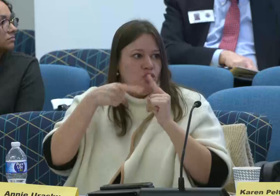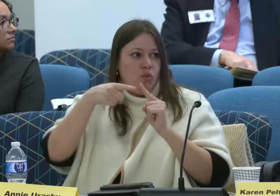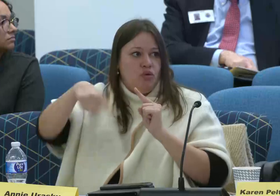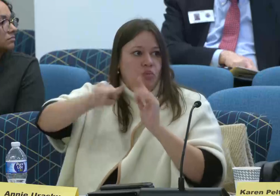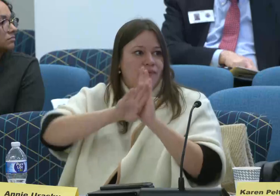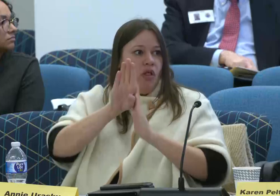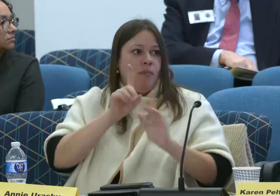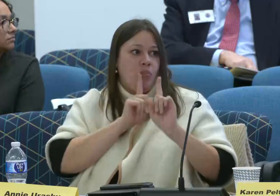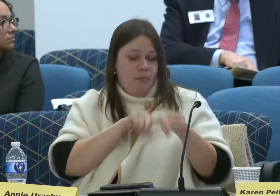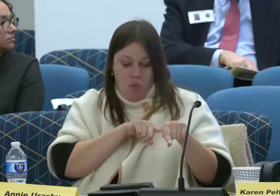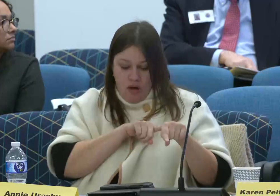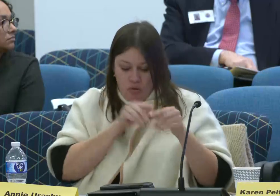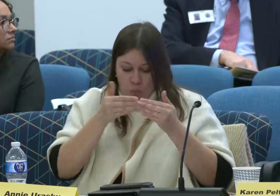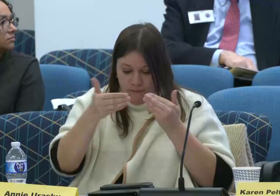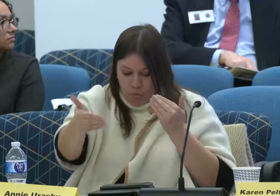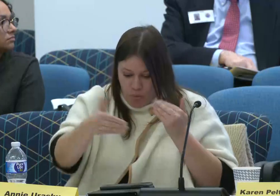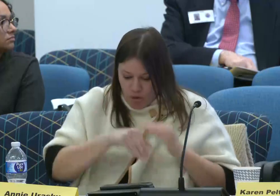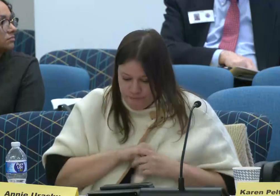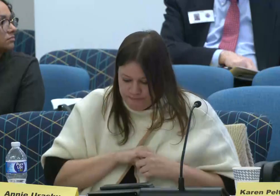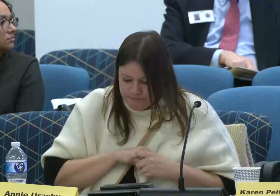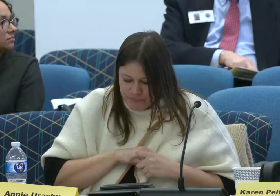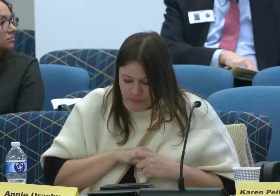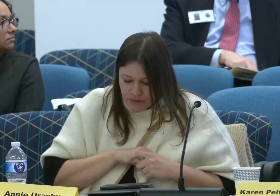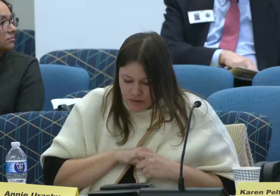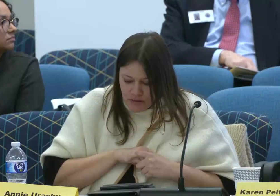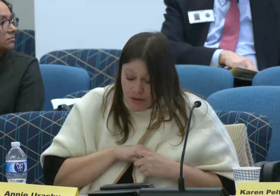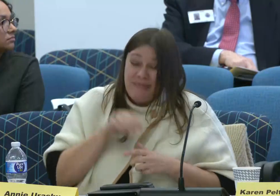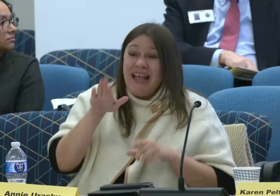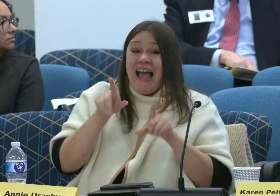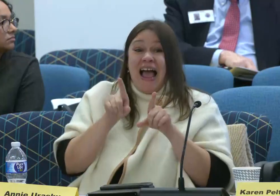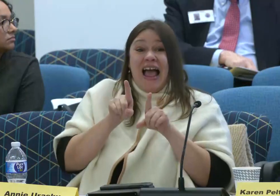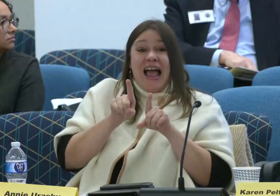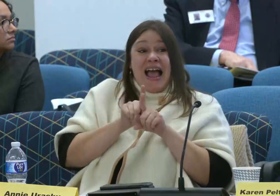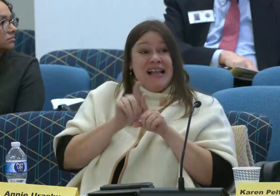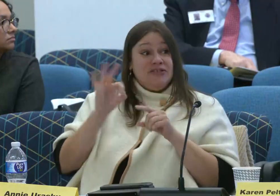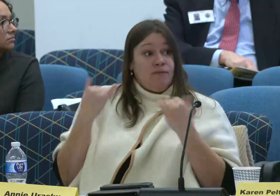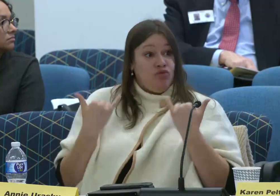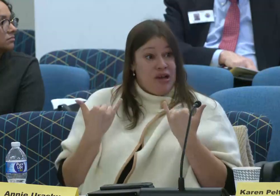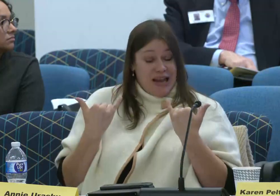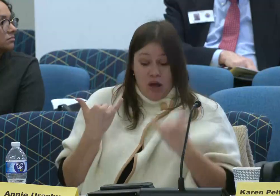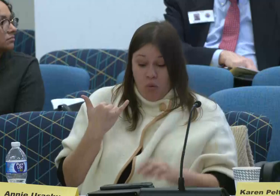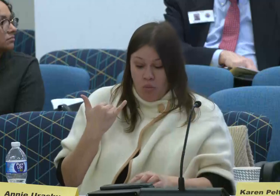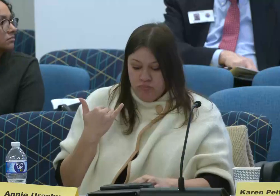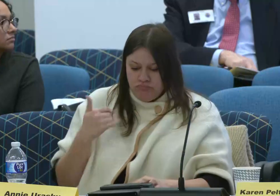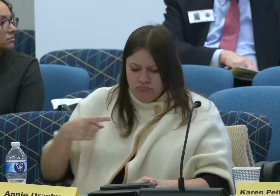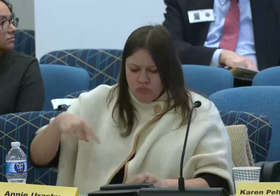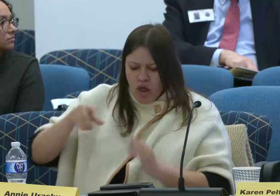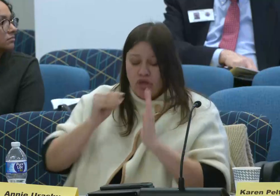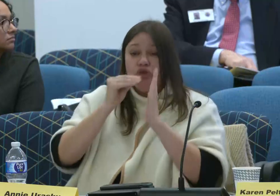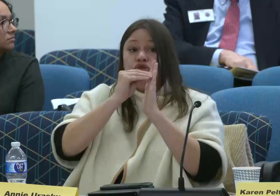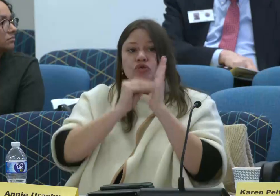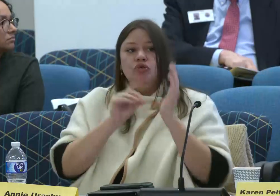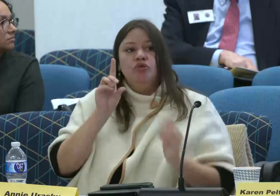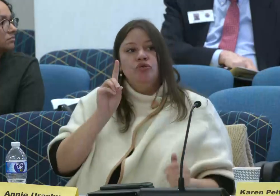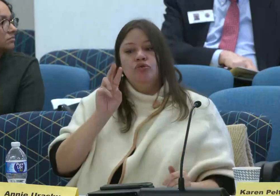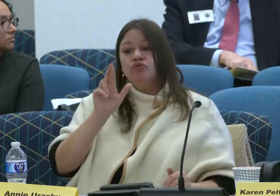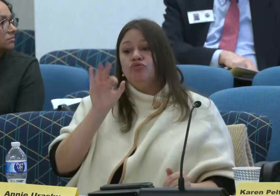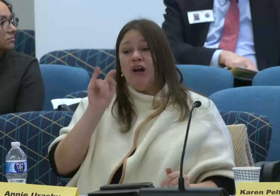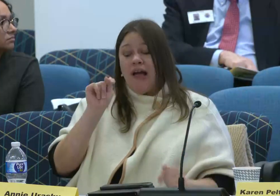broad range, and so it's important that we consider that in our development of our report moving forward. As of right now,